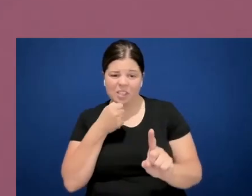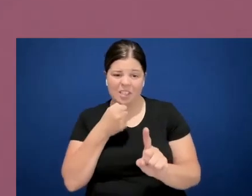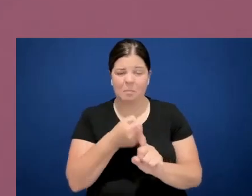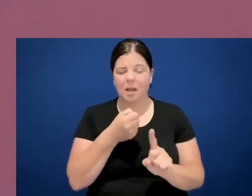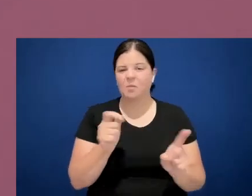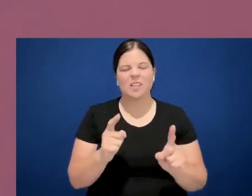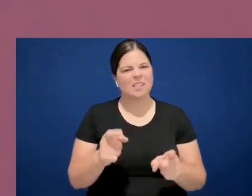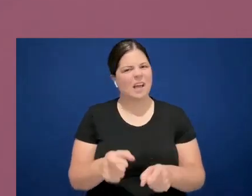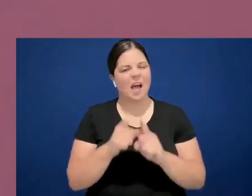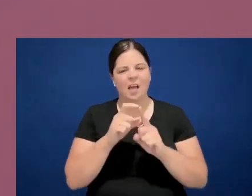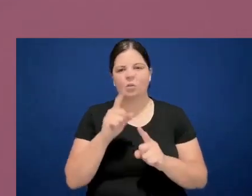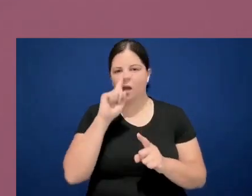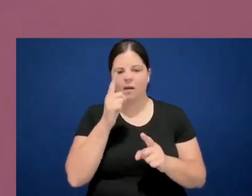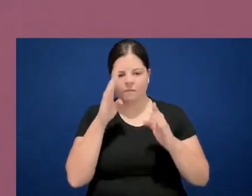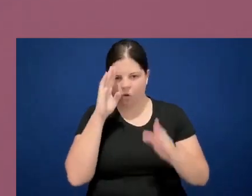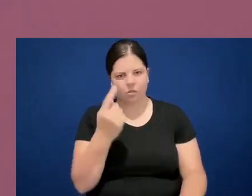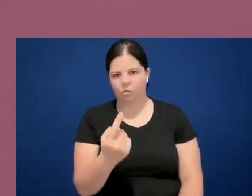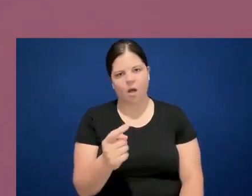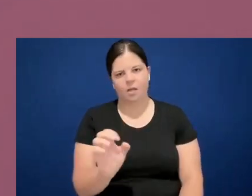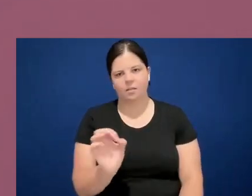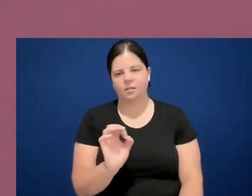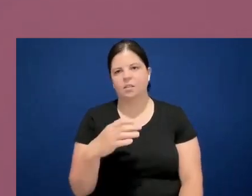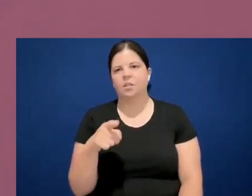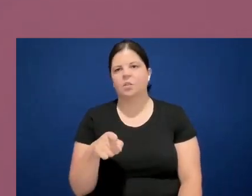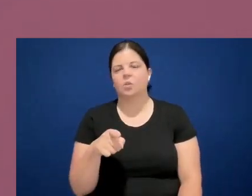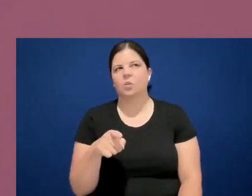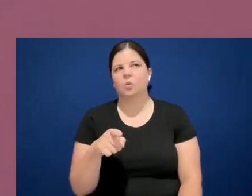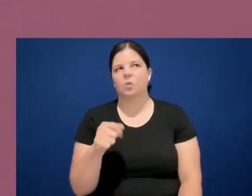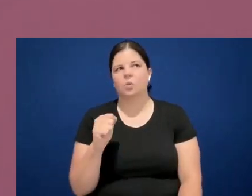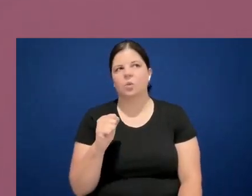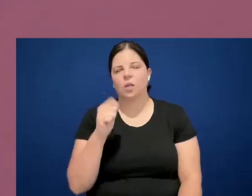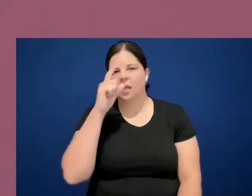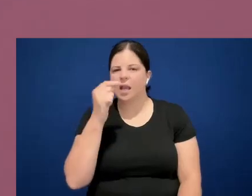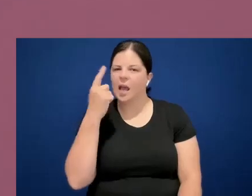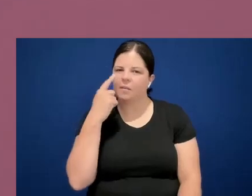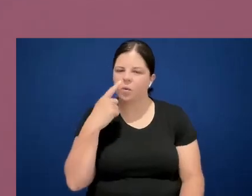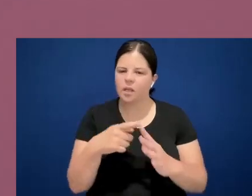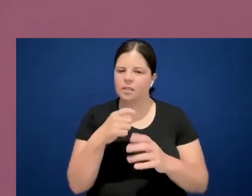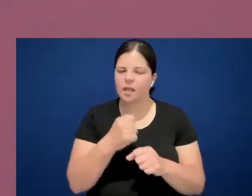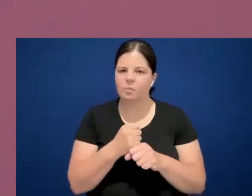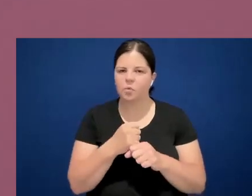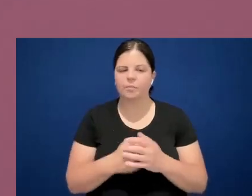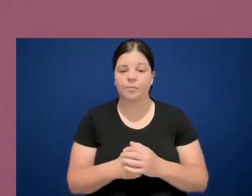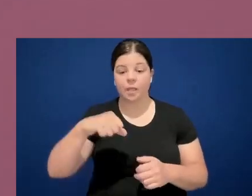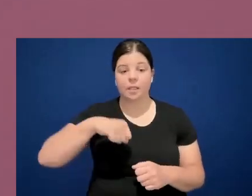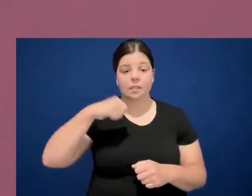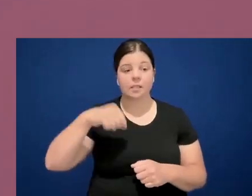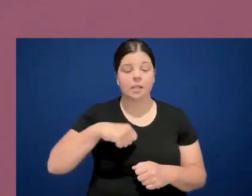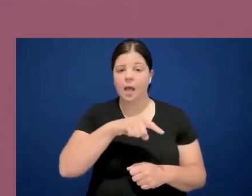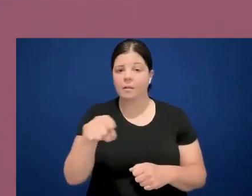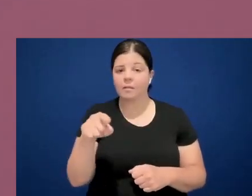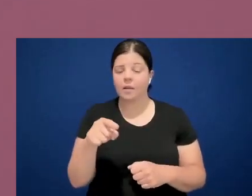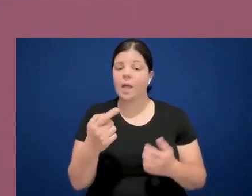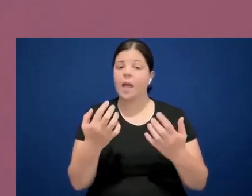measure. You could look at things like how many staff members complete